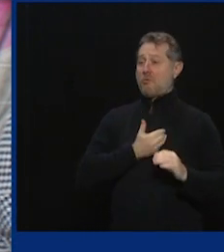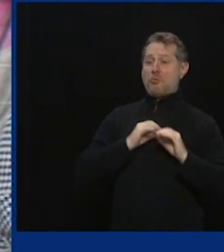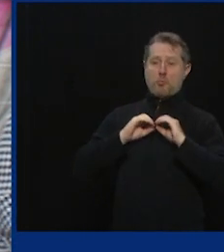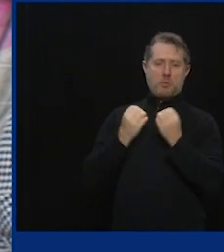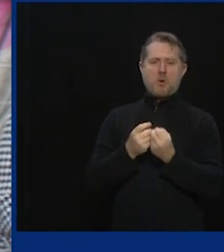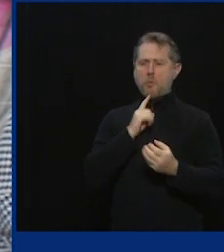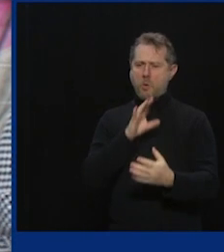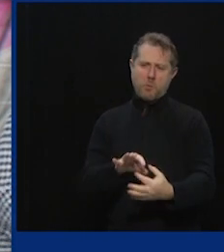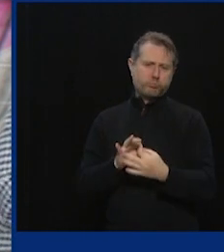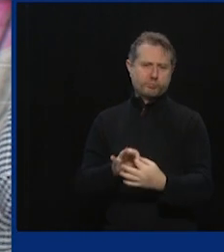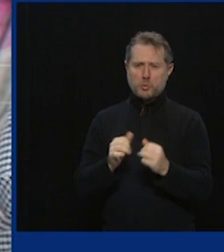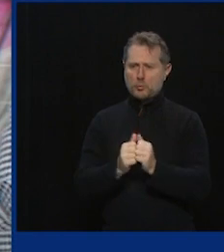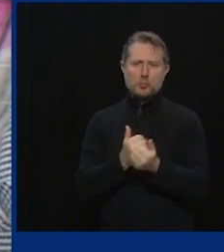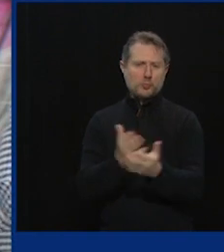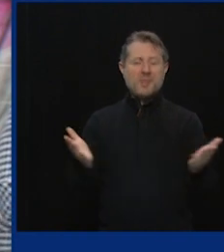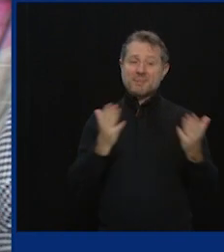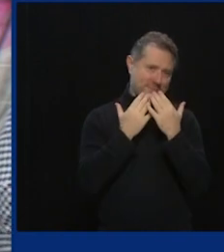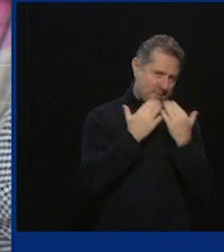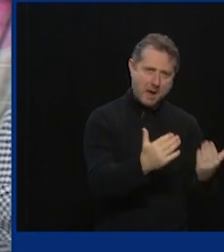Thank you.